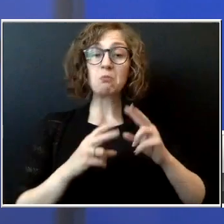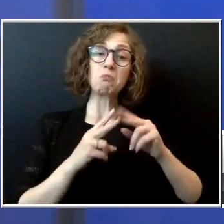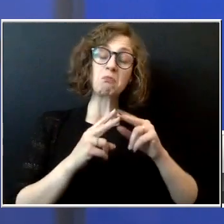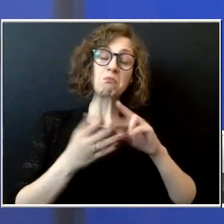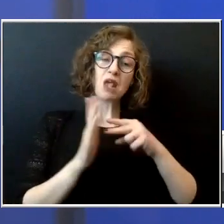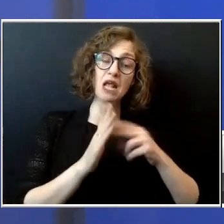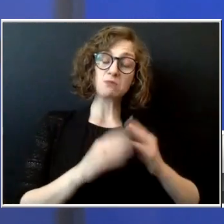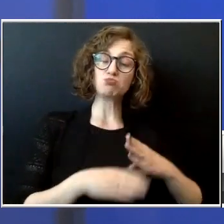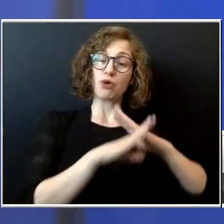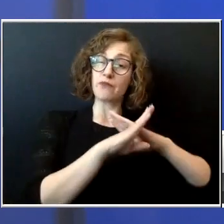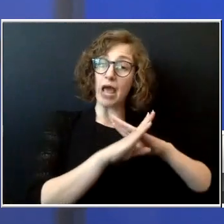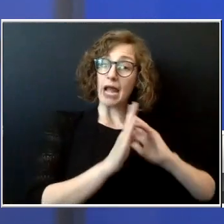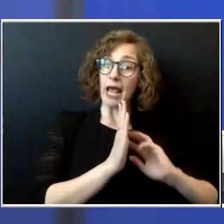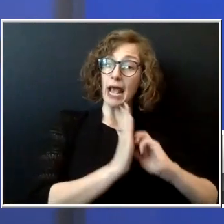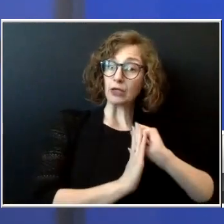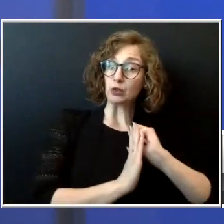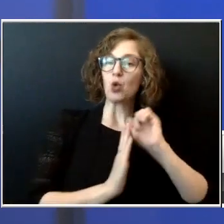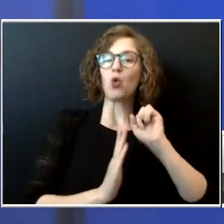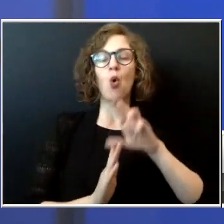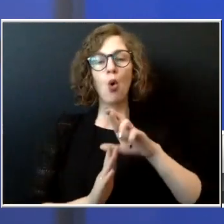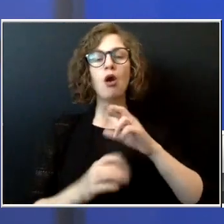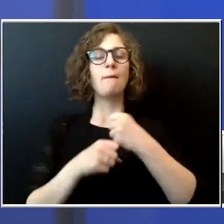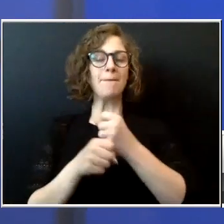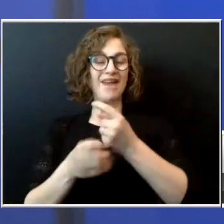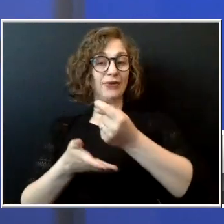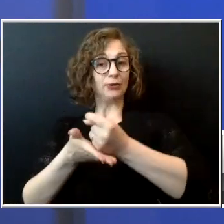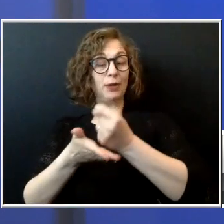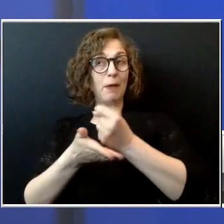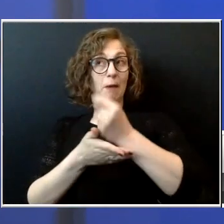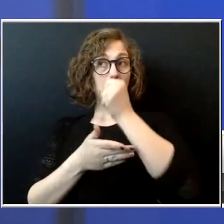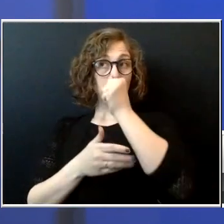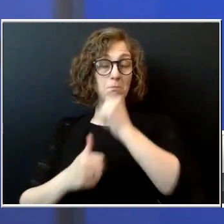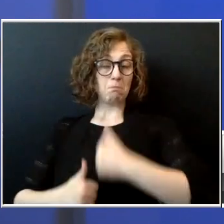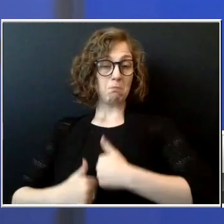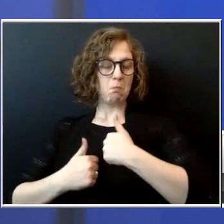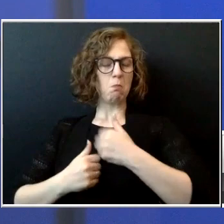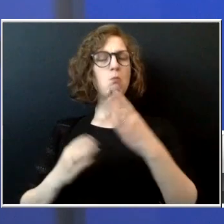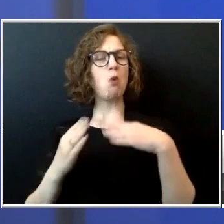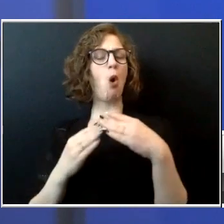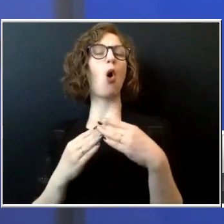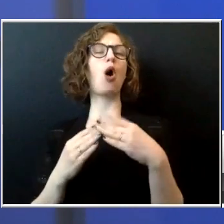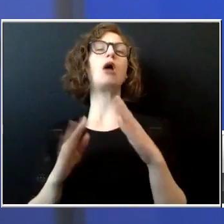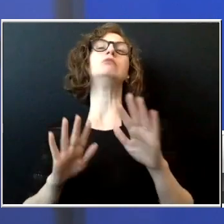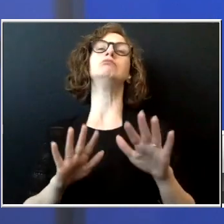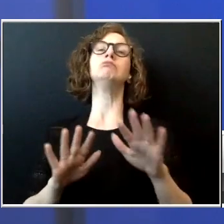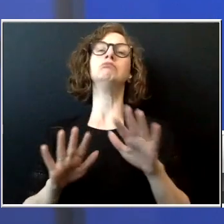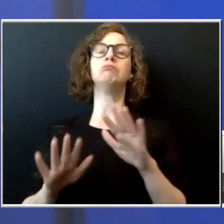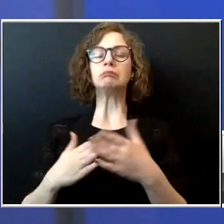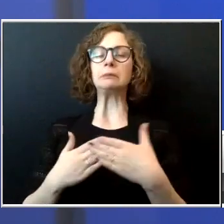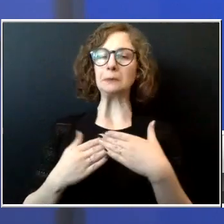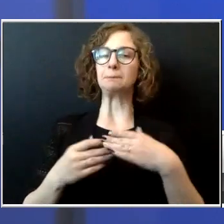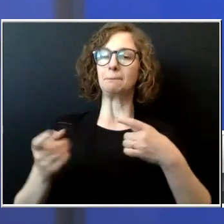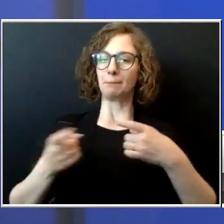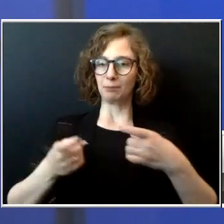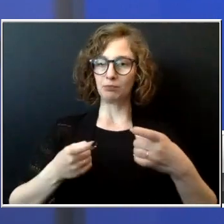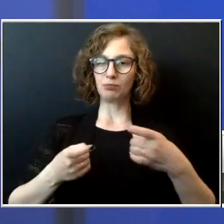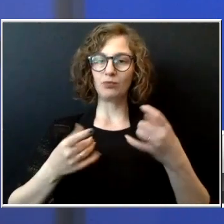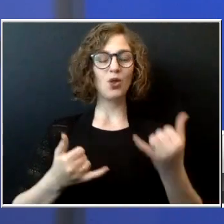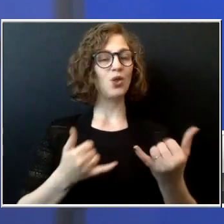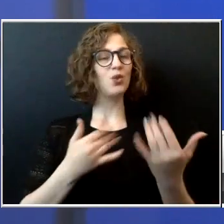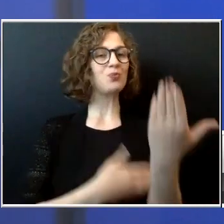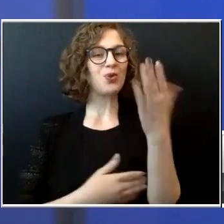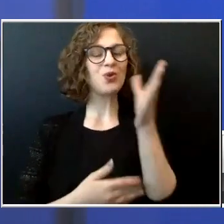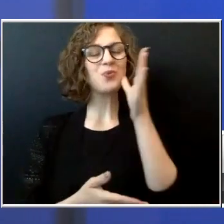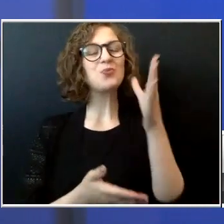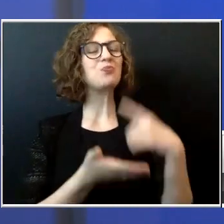treatment and survivorship much more manageable. Today, we are exploring a few areas where experts are seeing promise and progress